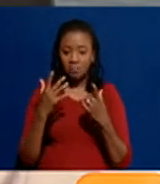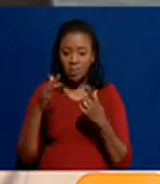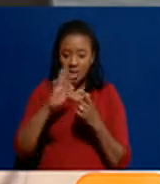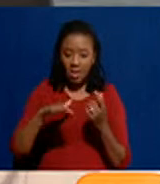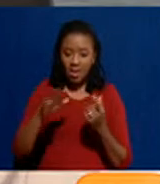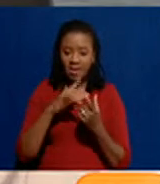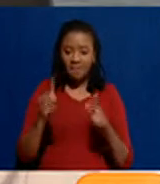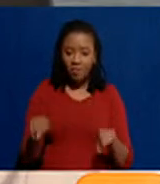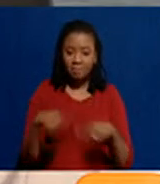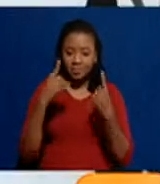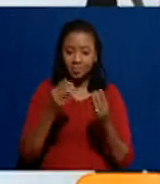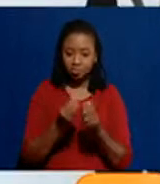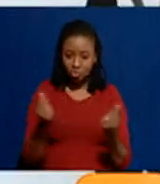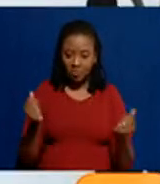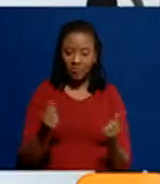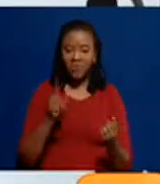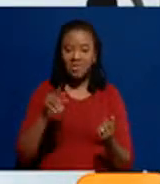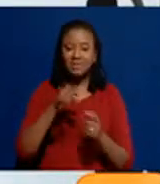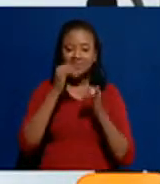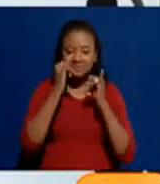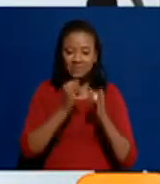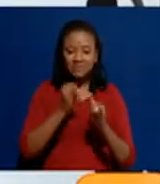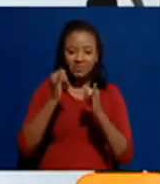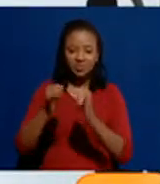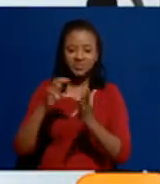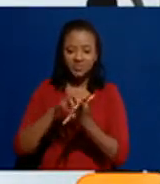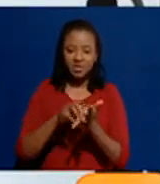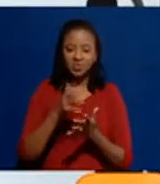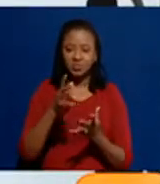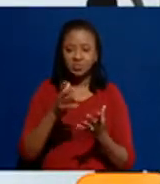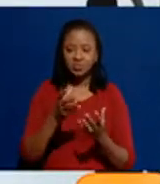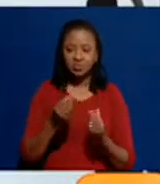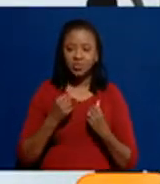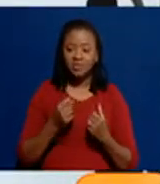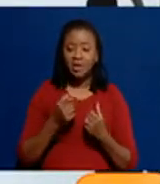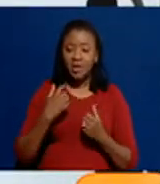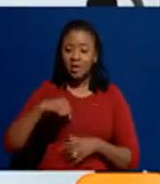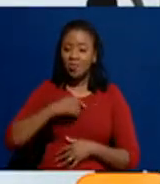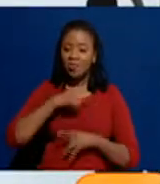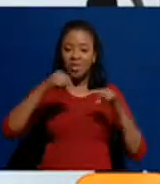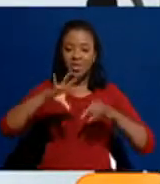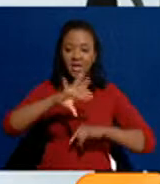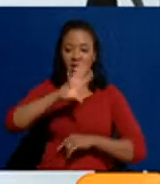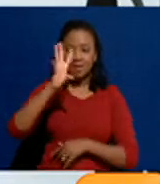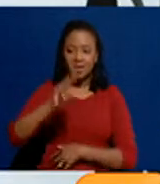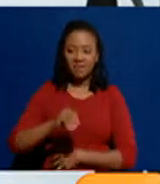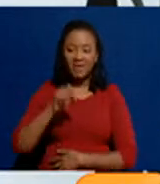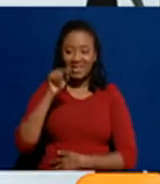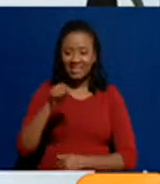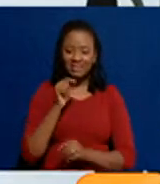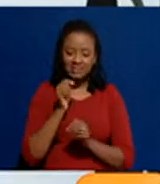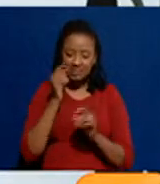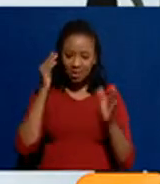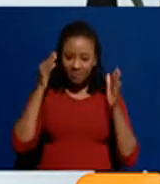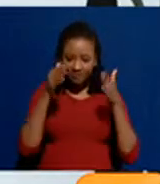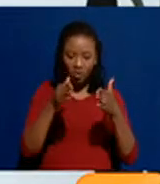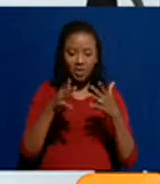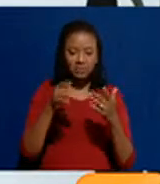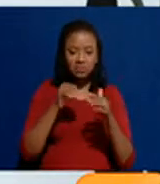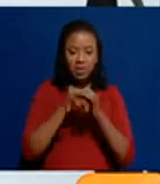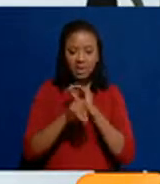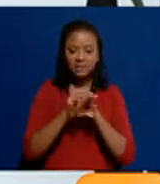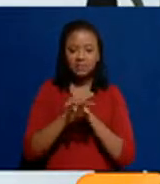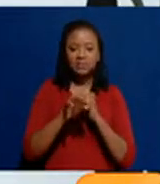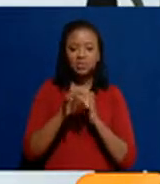on decided cases. We see it in Africa. We don't want to say you see it in Europe or anything. None of this thing is meant for access to justice,